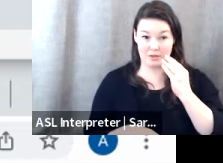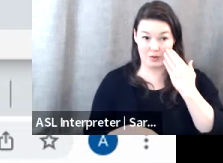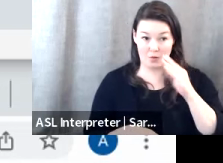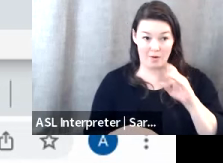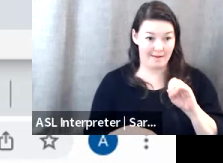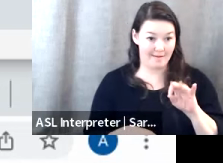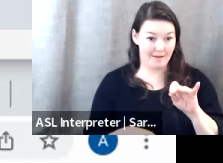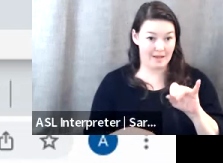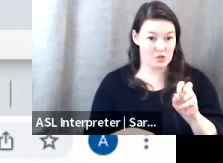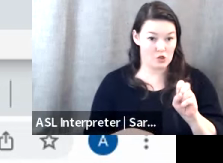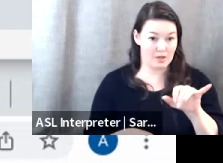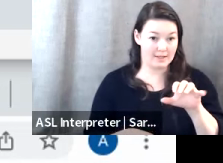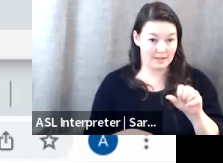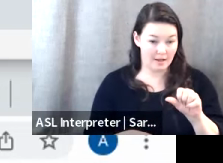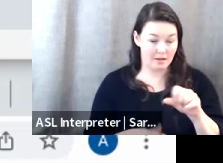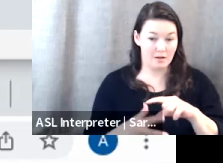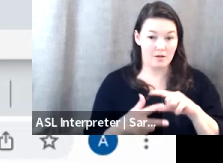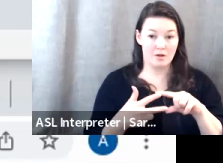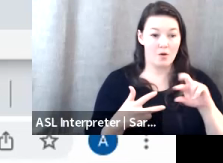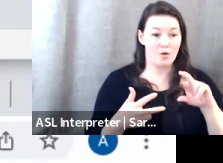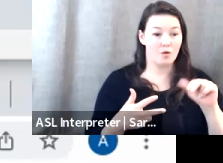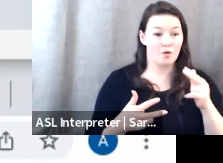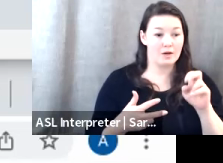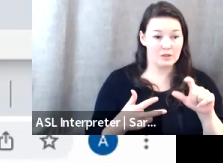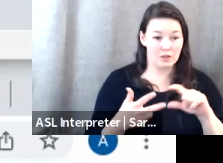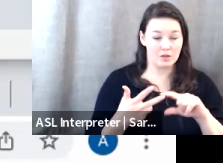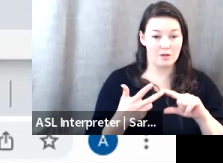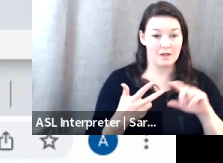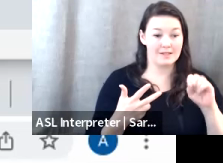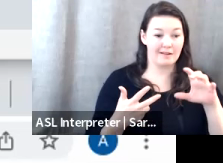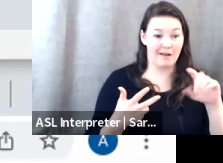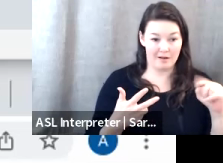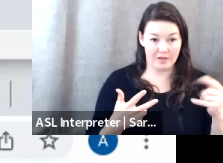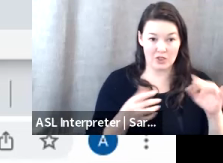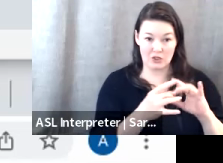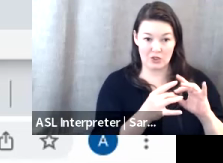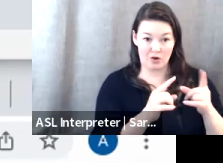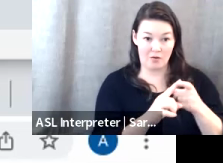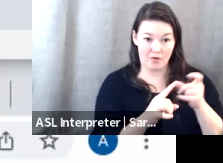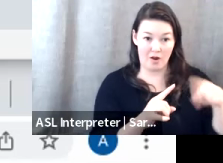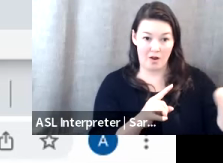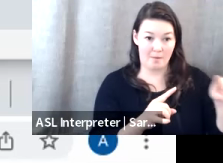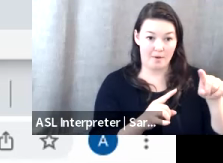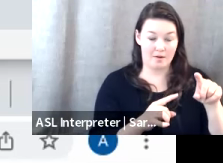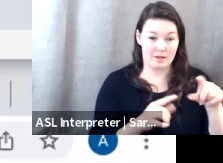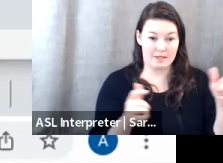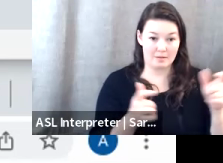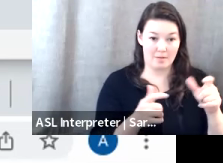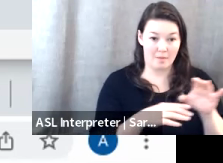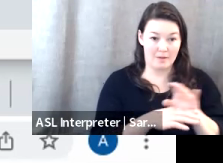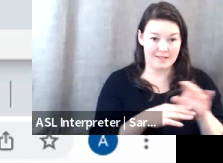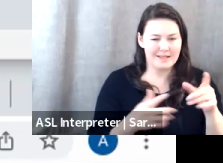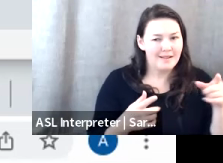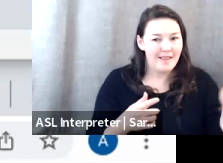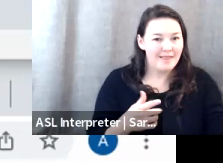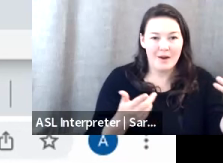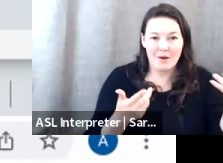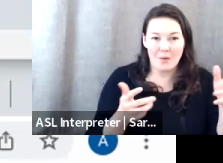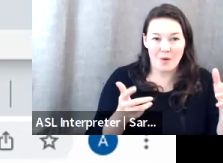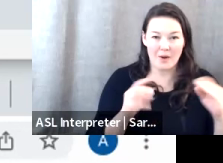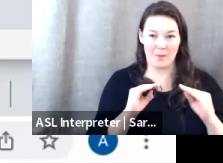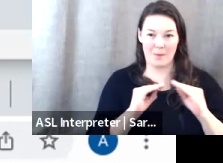and Rachel and Scott have heard from small businesses, but they wouldn't like to have more loans. They would